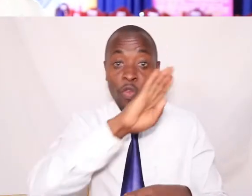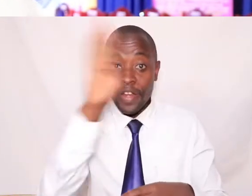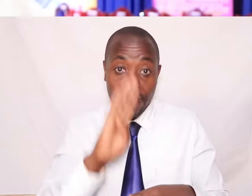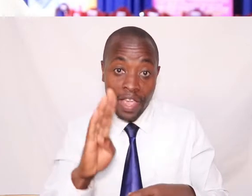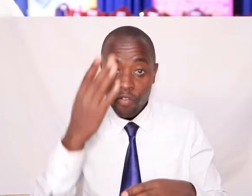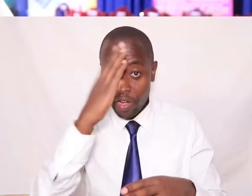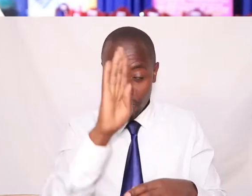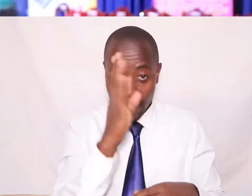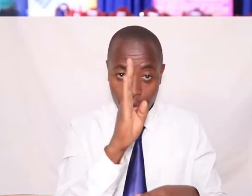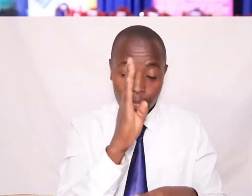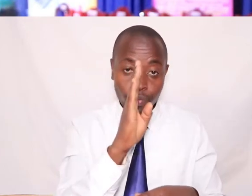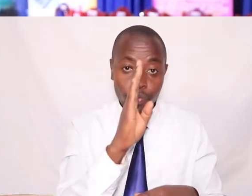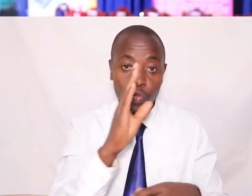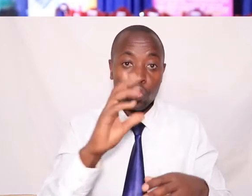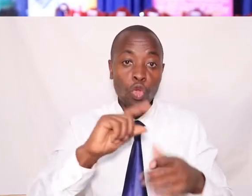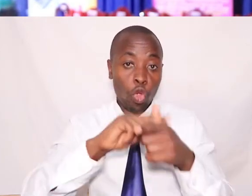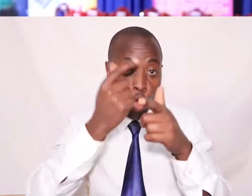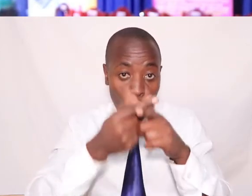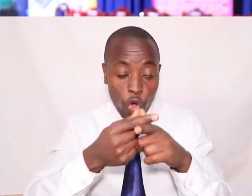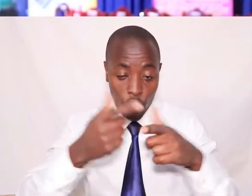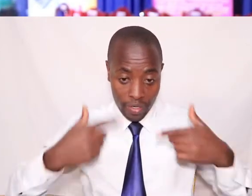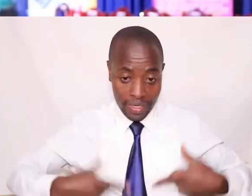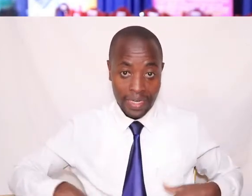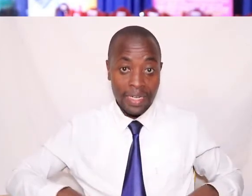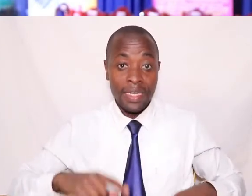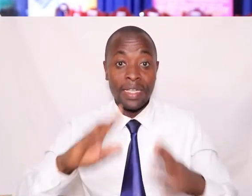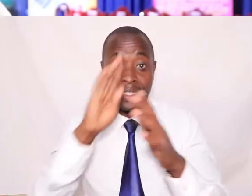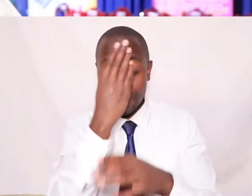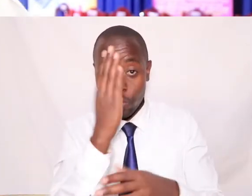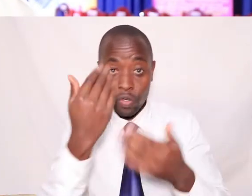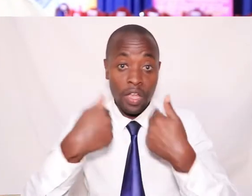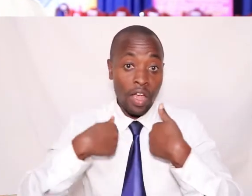never doubt or let doubt overshadow